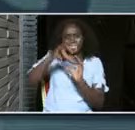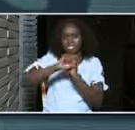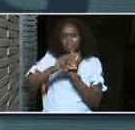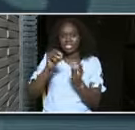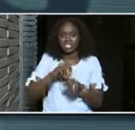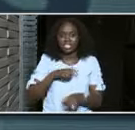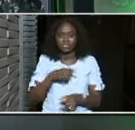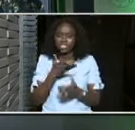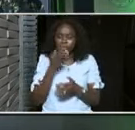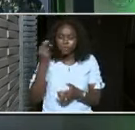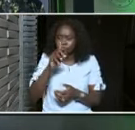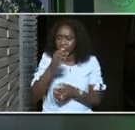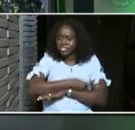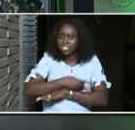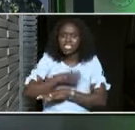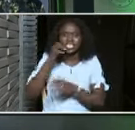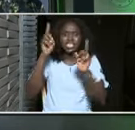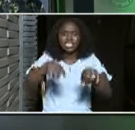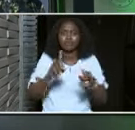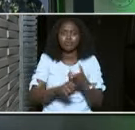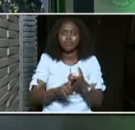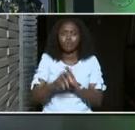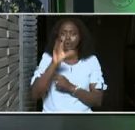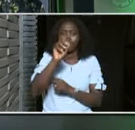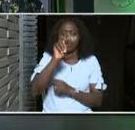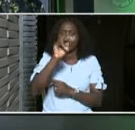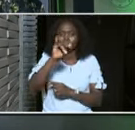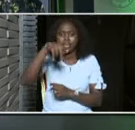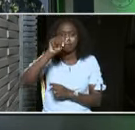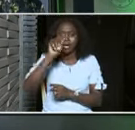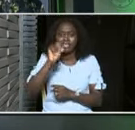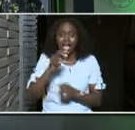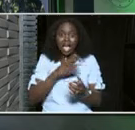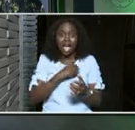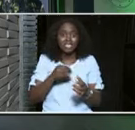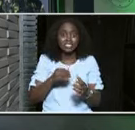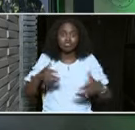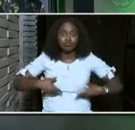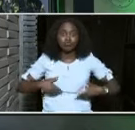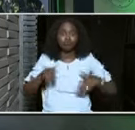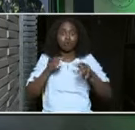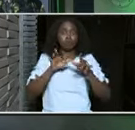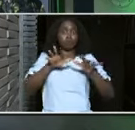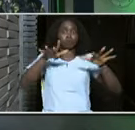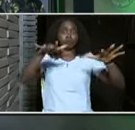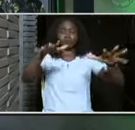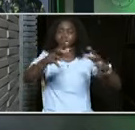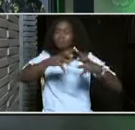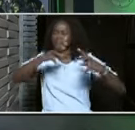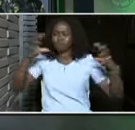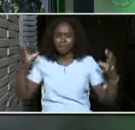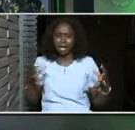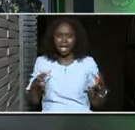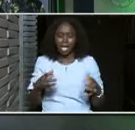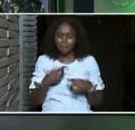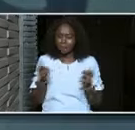came to Unipan in Lagos. And the crowd was monstrous. That's the reality. Yeah. Monstrous. But if